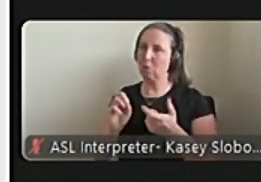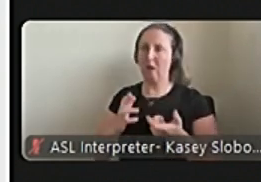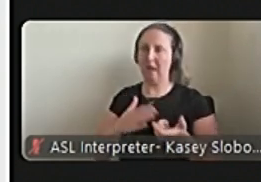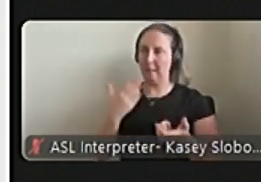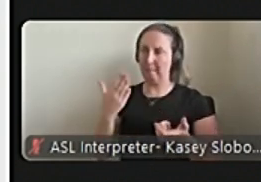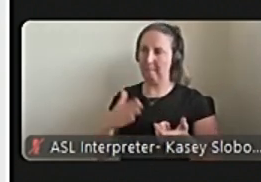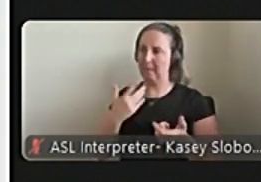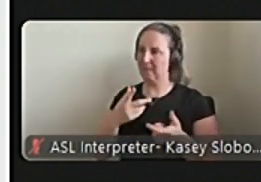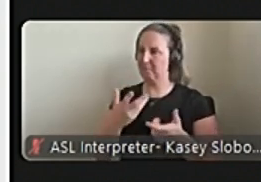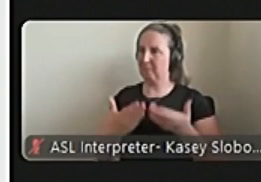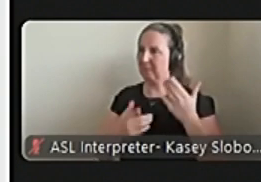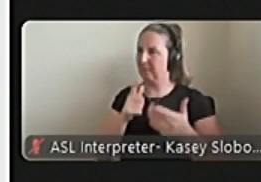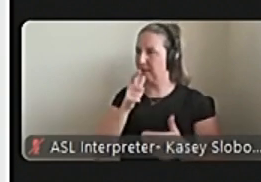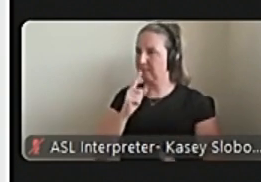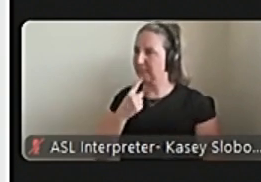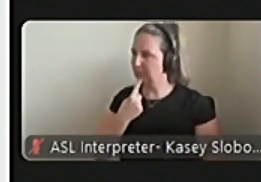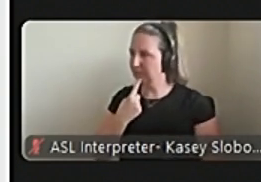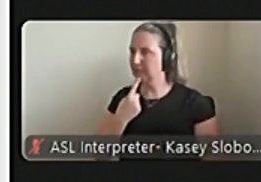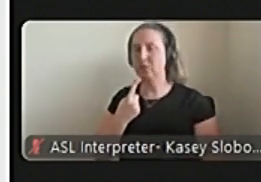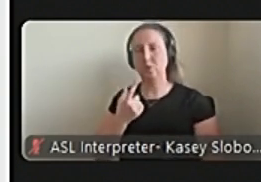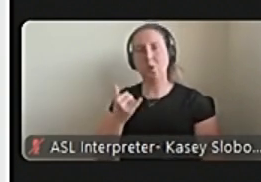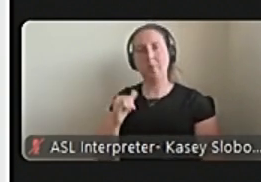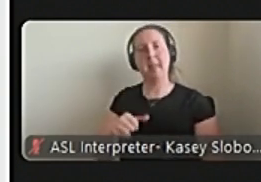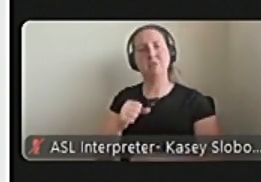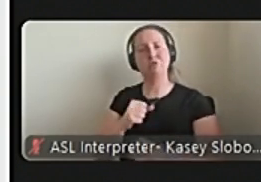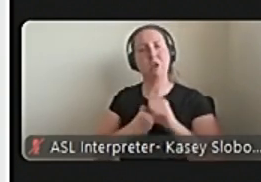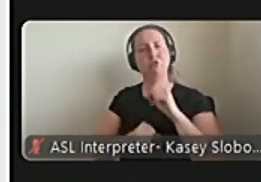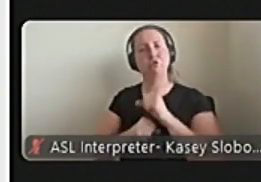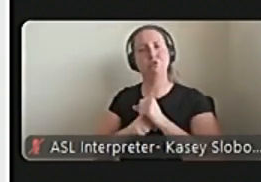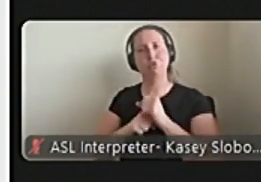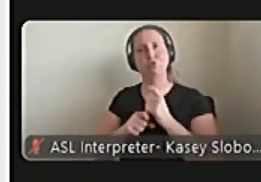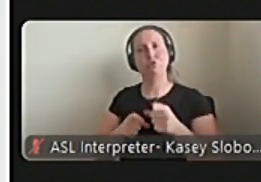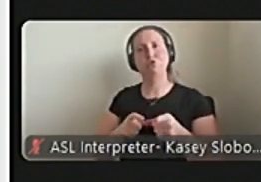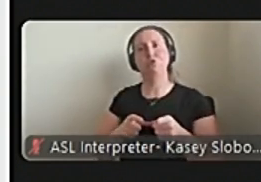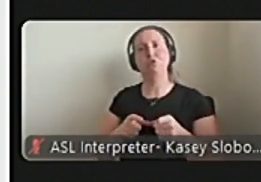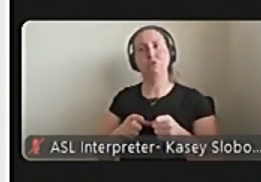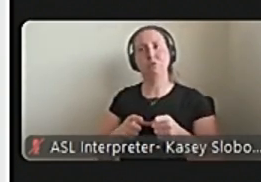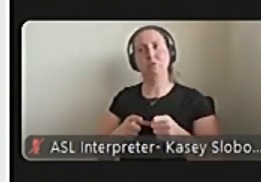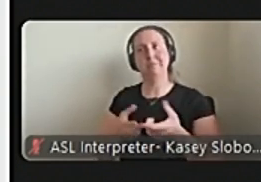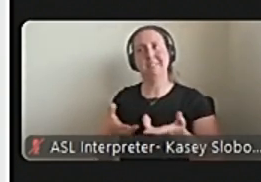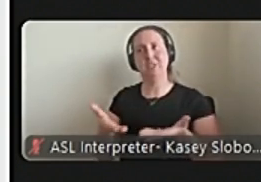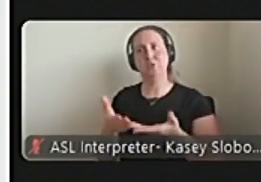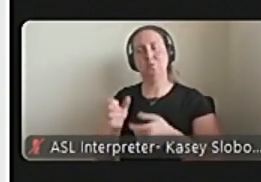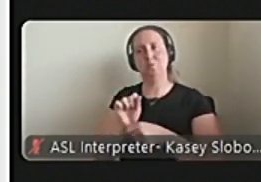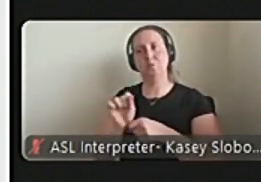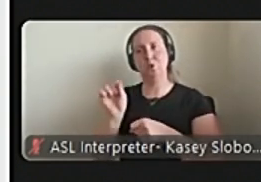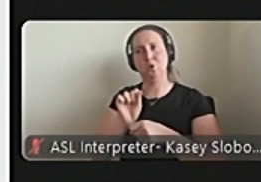serious enough. So the structure provides us at work, you know, that